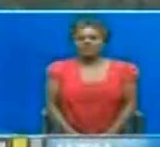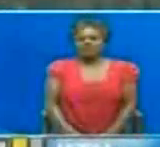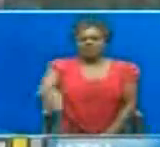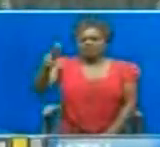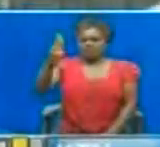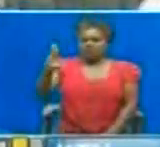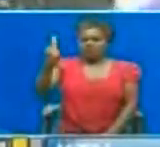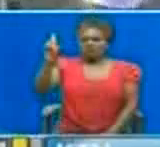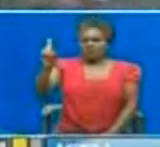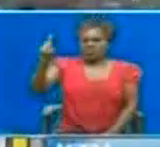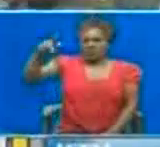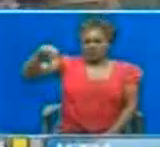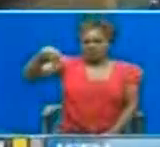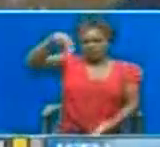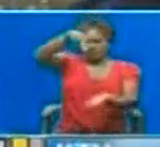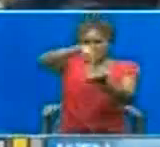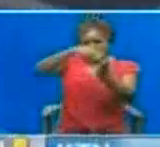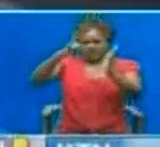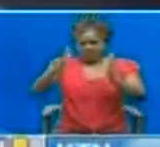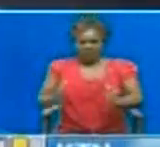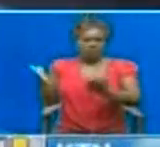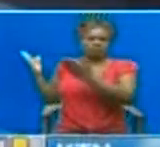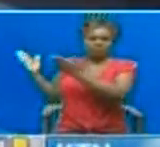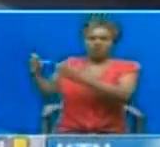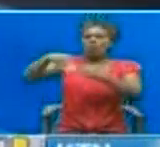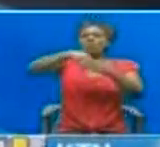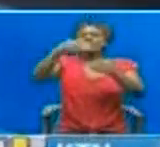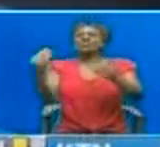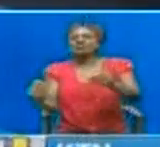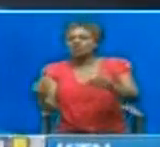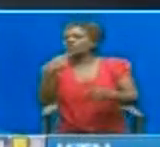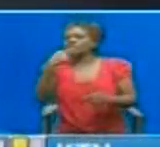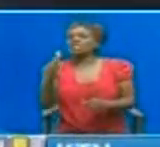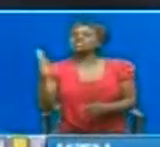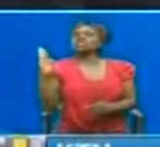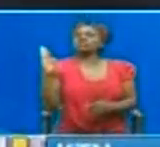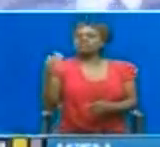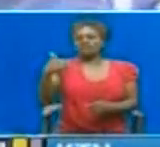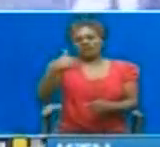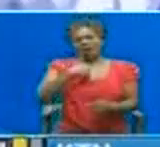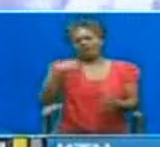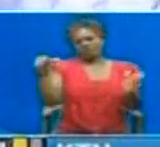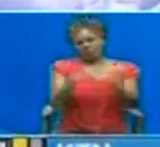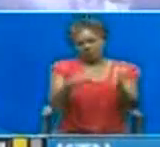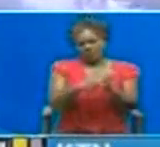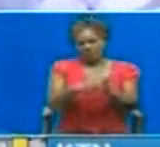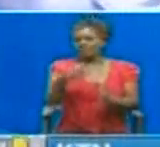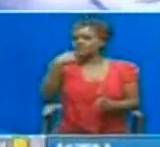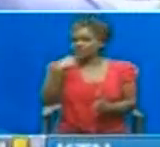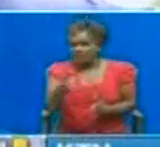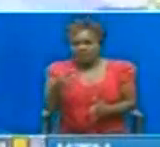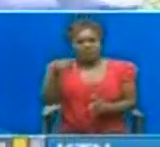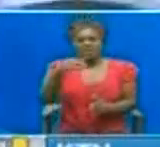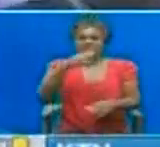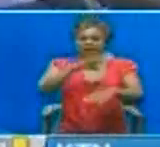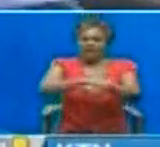United Democratic Movement candidate Silas Jekakimba opted out of the race, citing security reasons. Jekakimba further claimed that